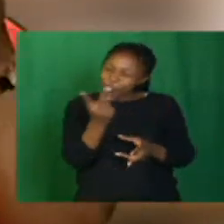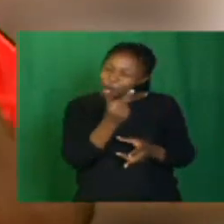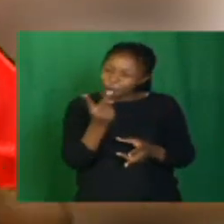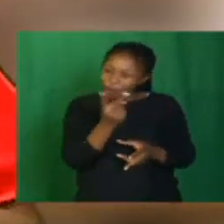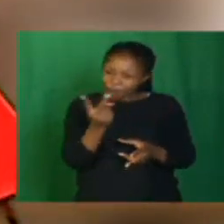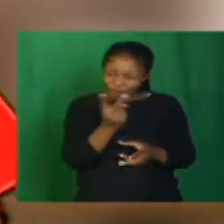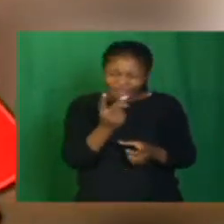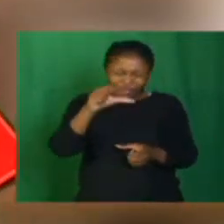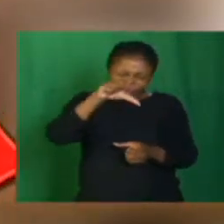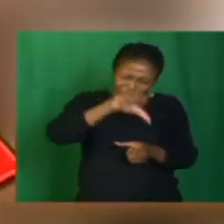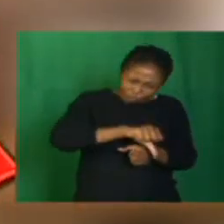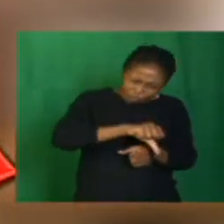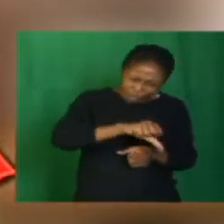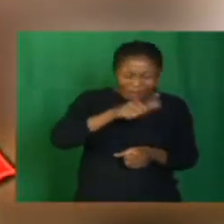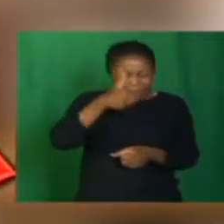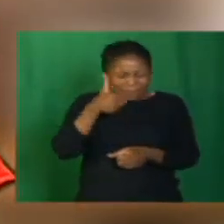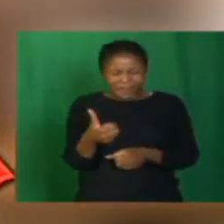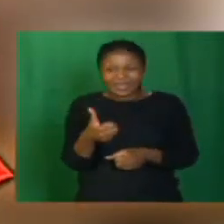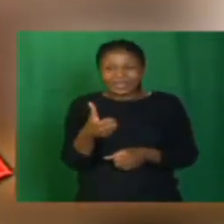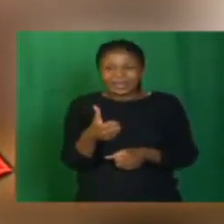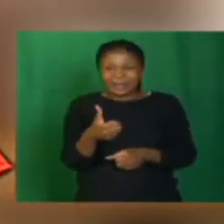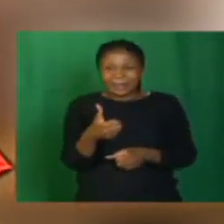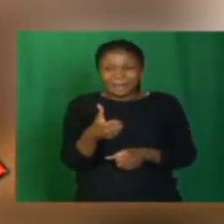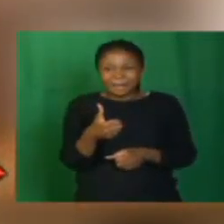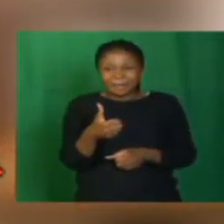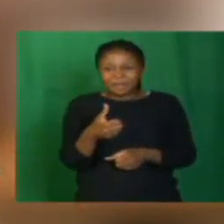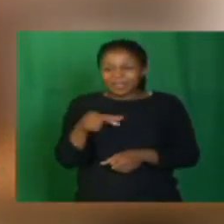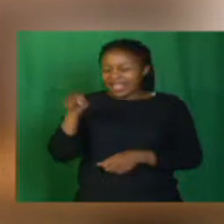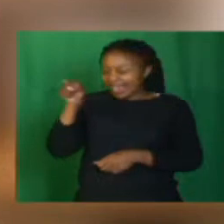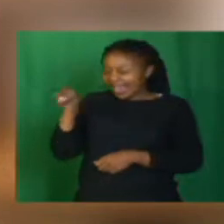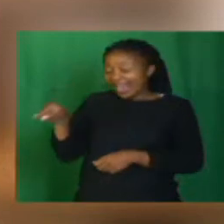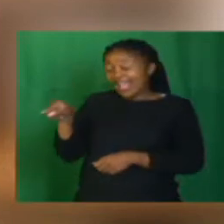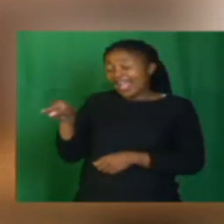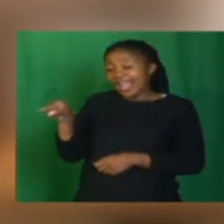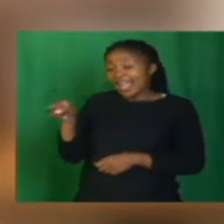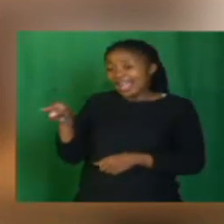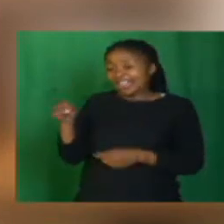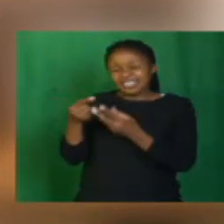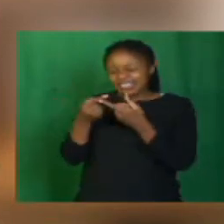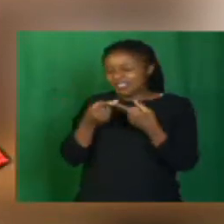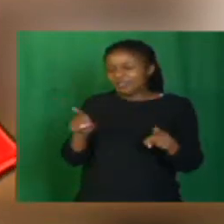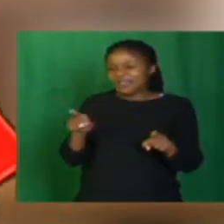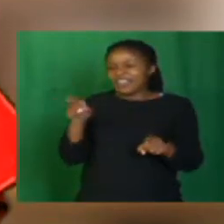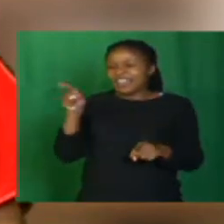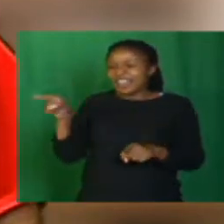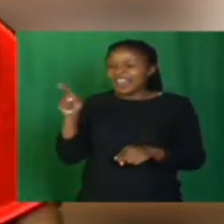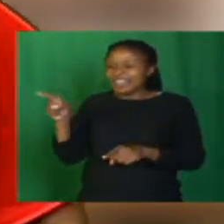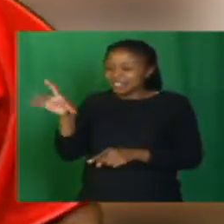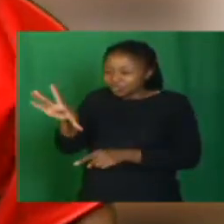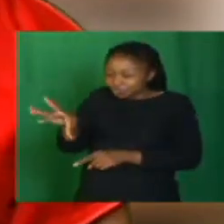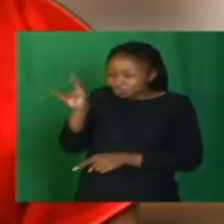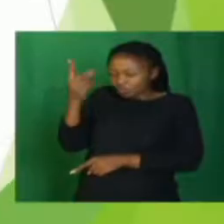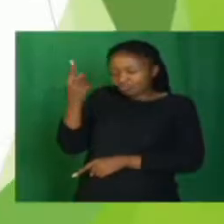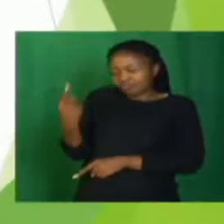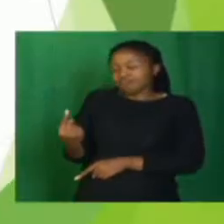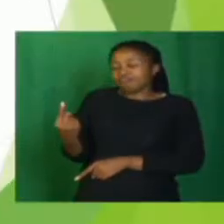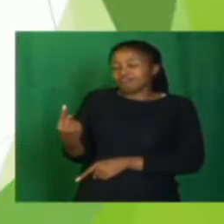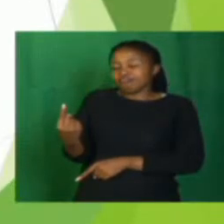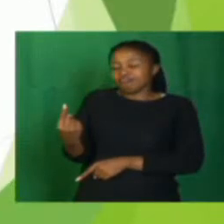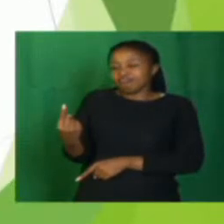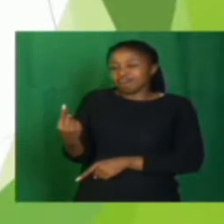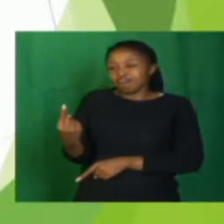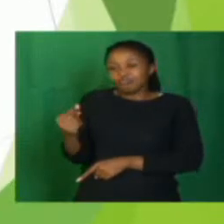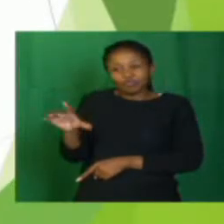you present a strong personal side about the issue. Number three,